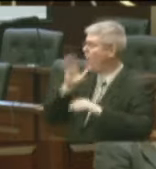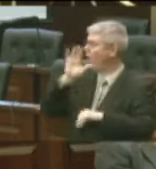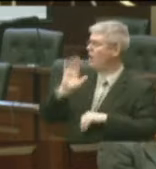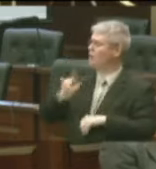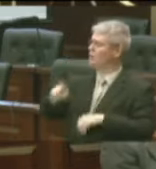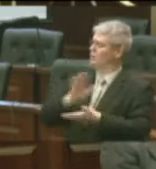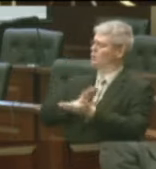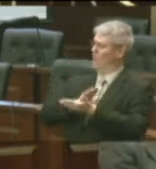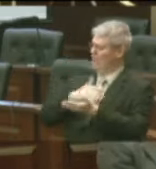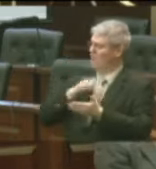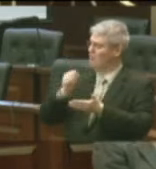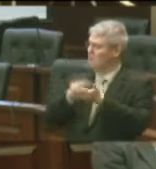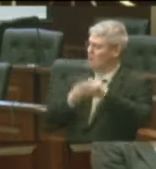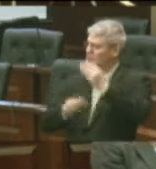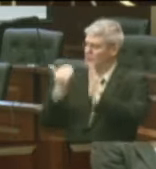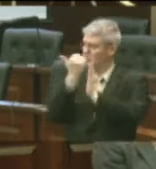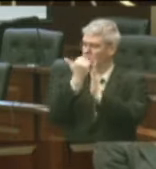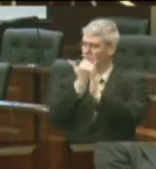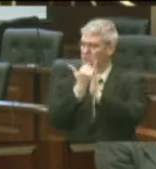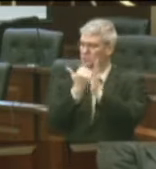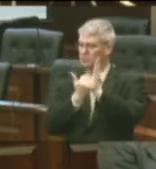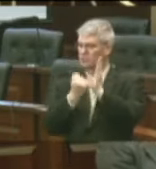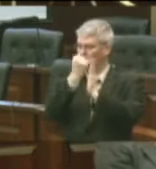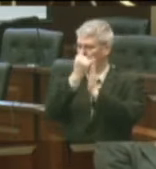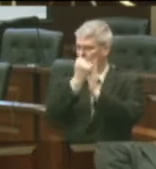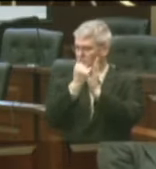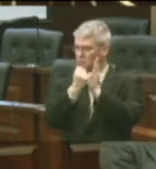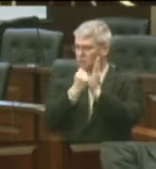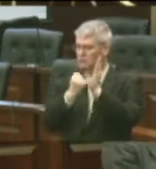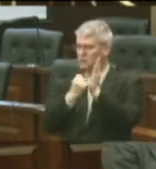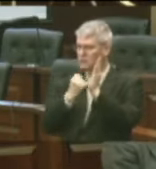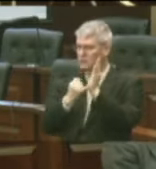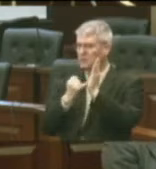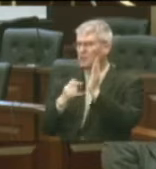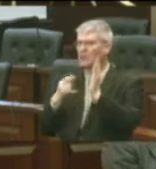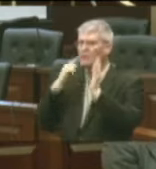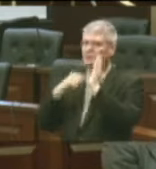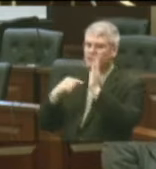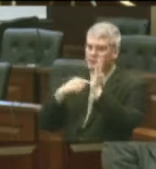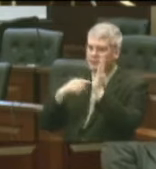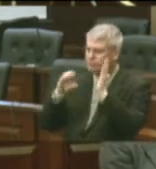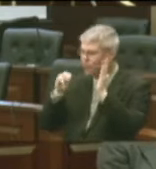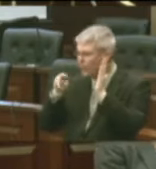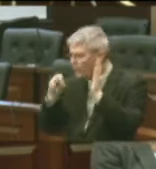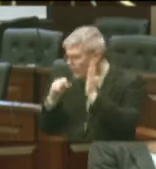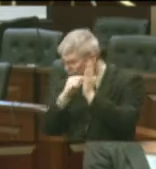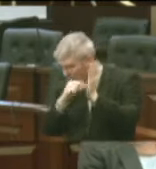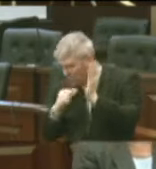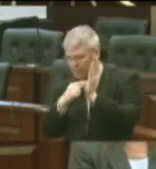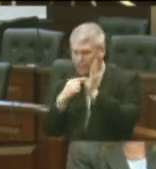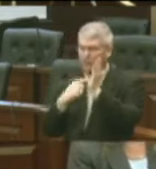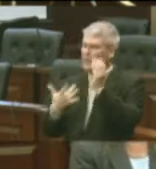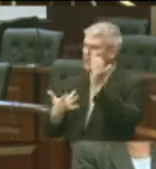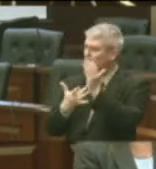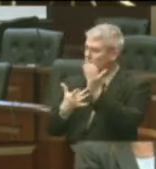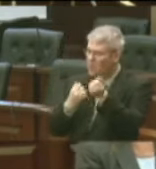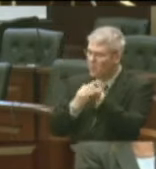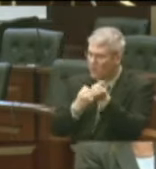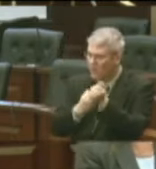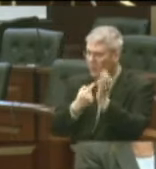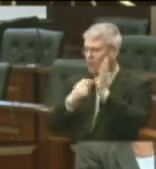technology, the leadership bonuses, I'm trying to think of what were the other ones? What am I missing?